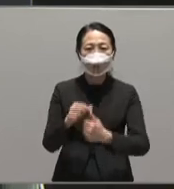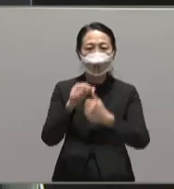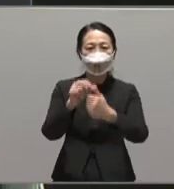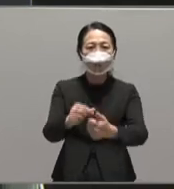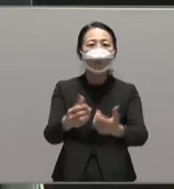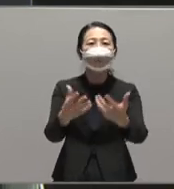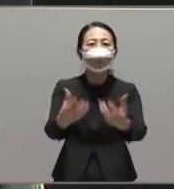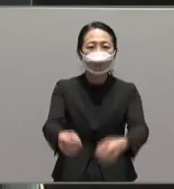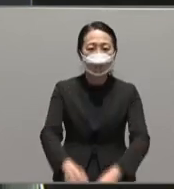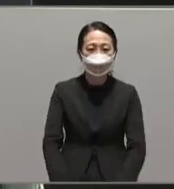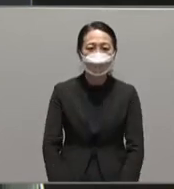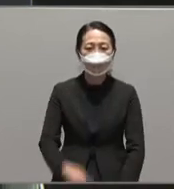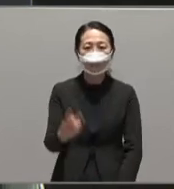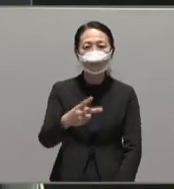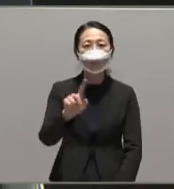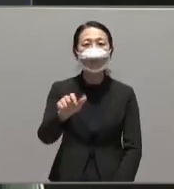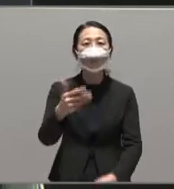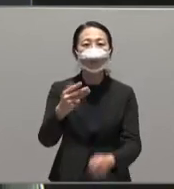Research Group.